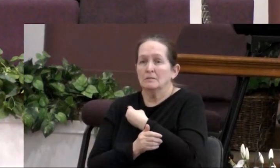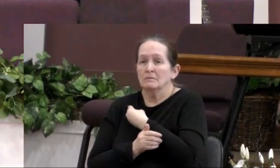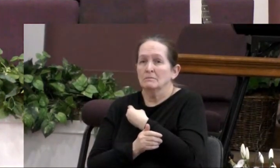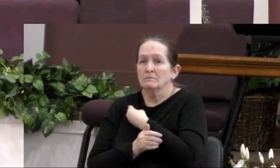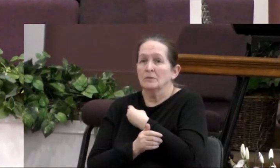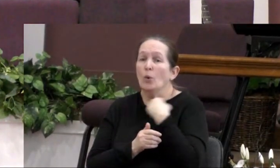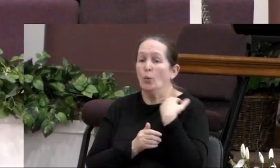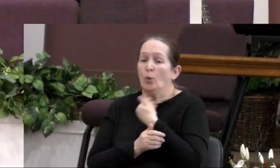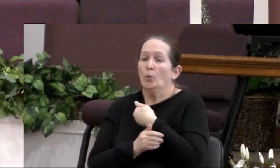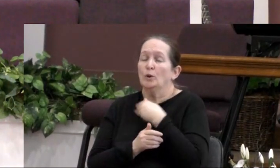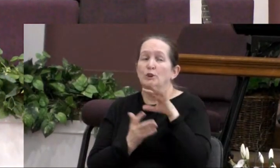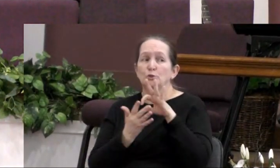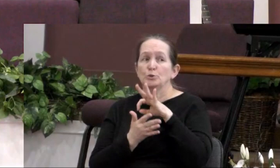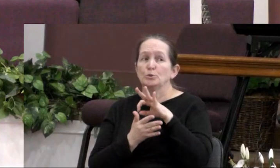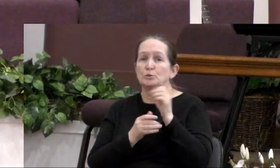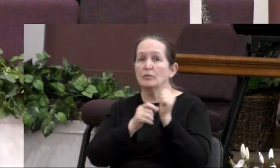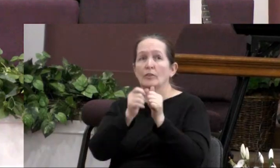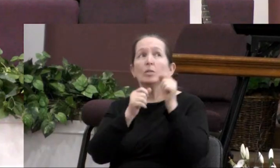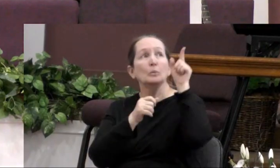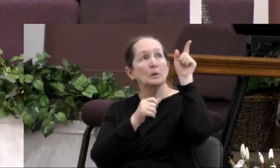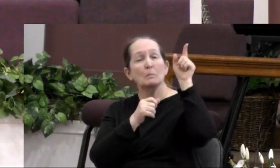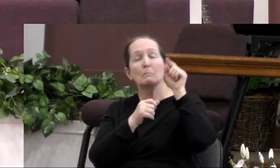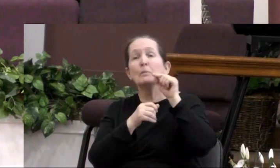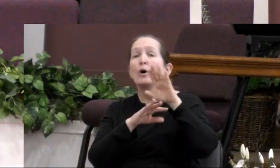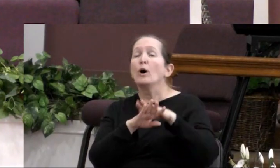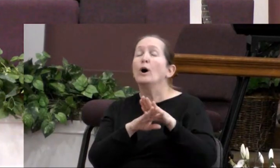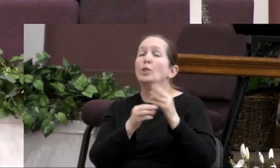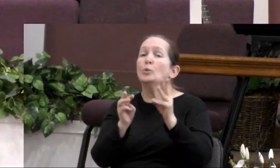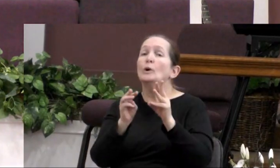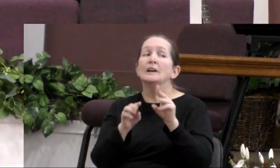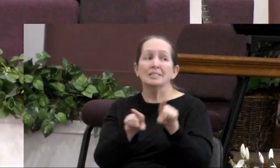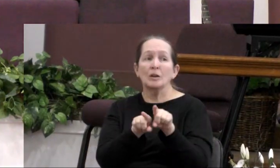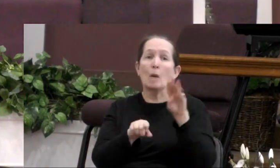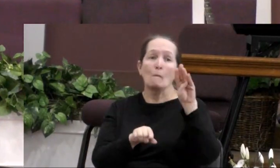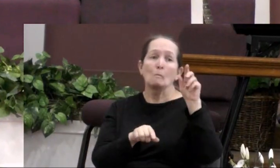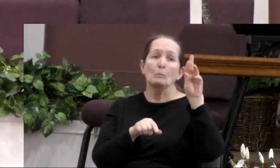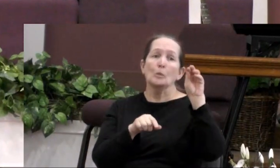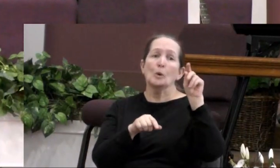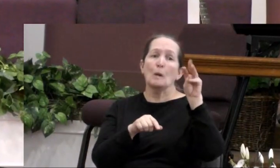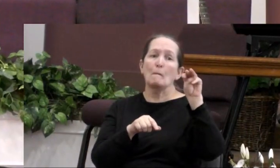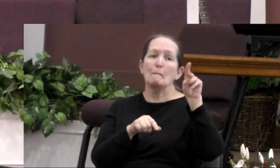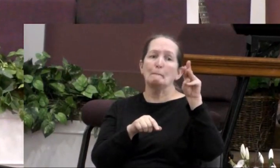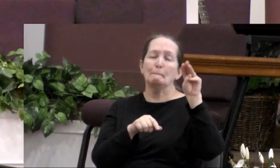Will we choose to follow him on the way like Bartimaeus did?